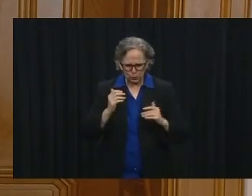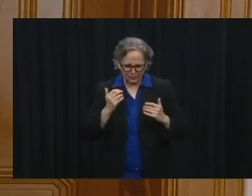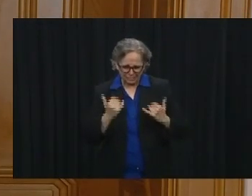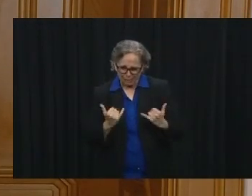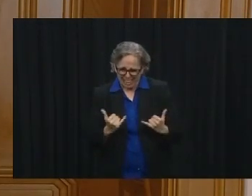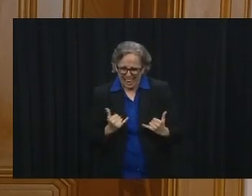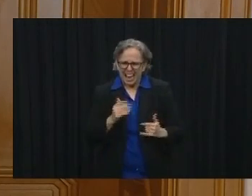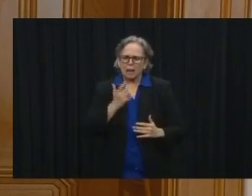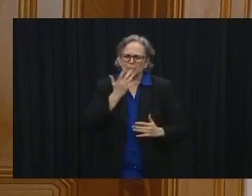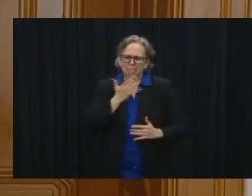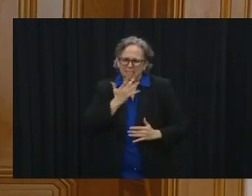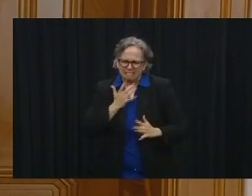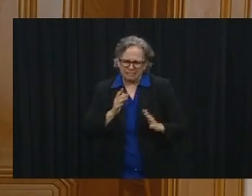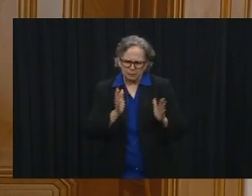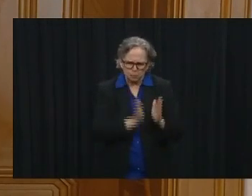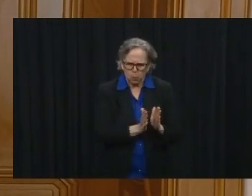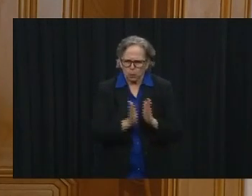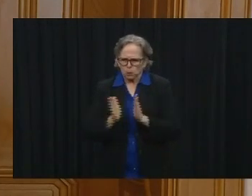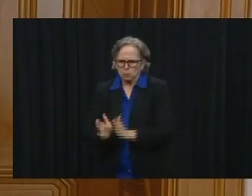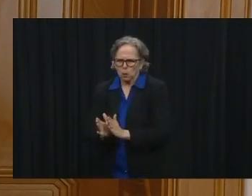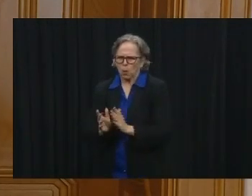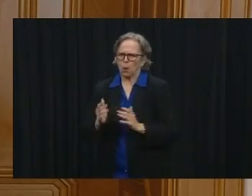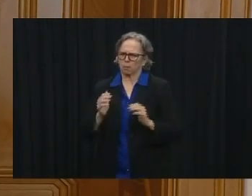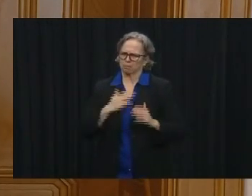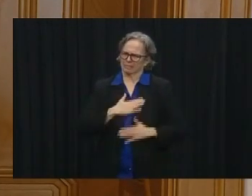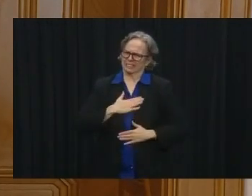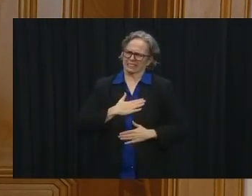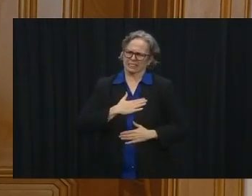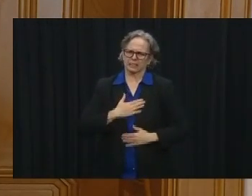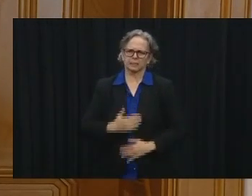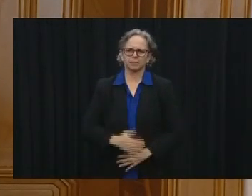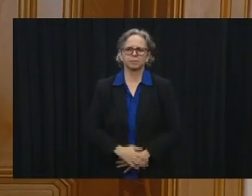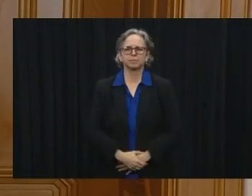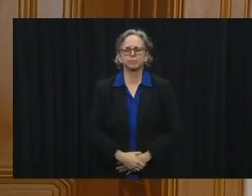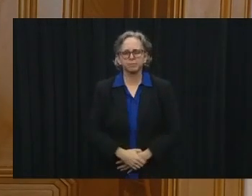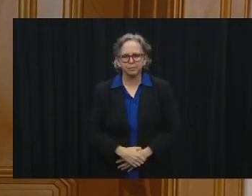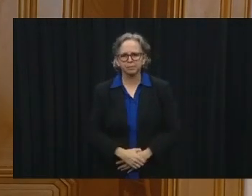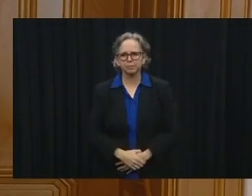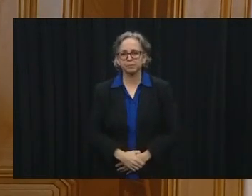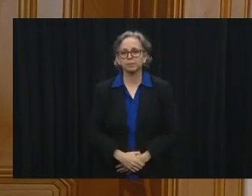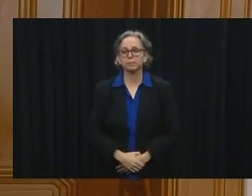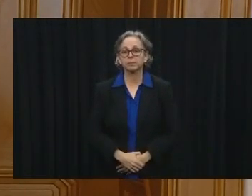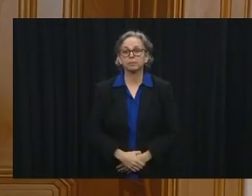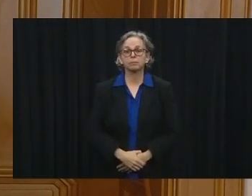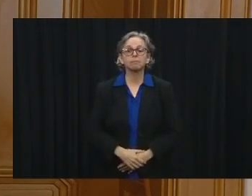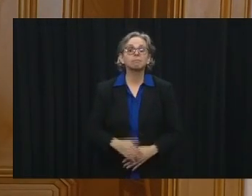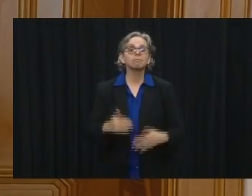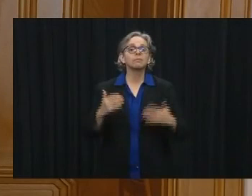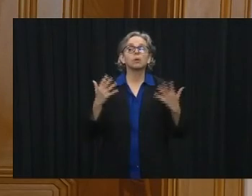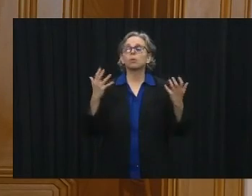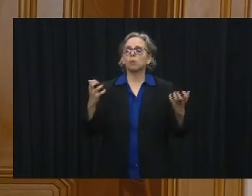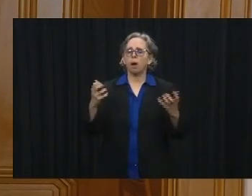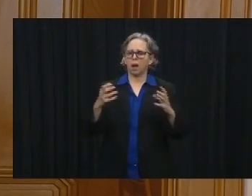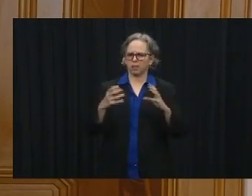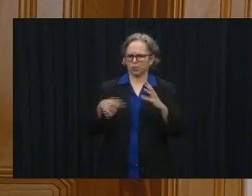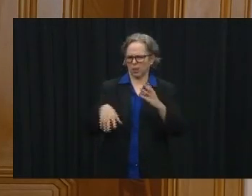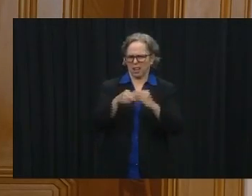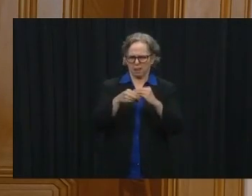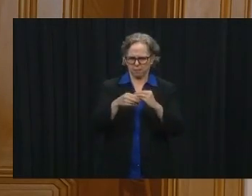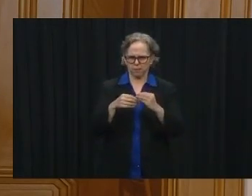Let me talk a moment about kind of what we're